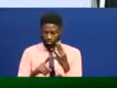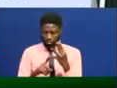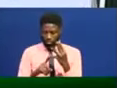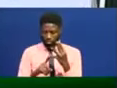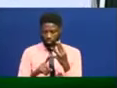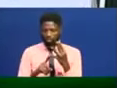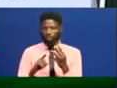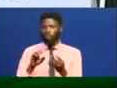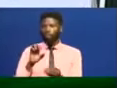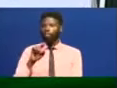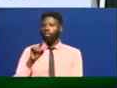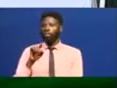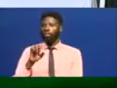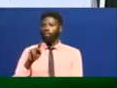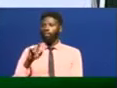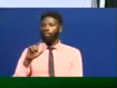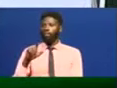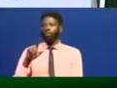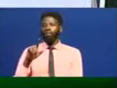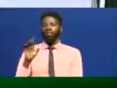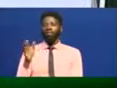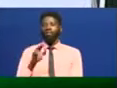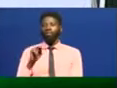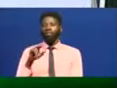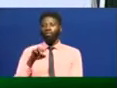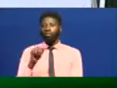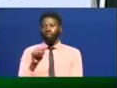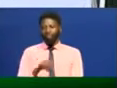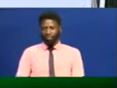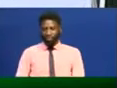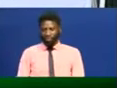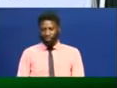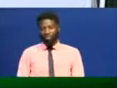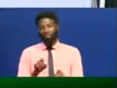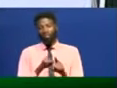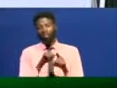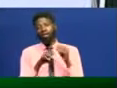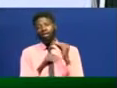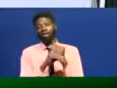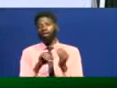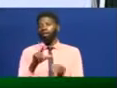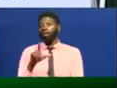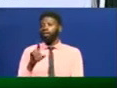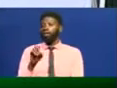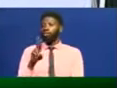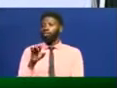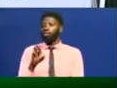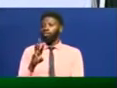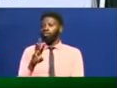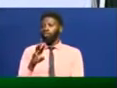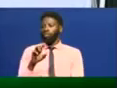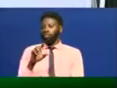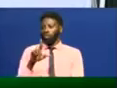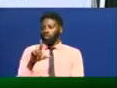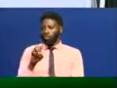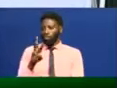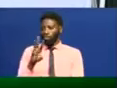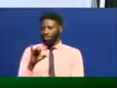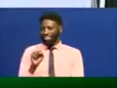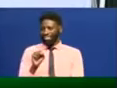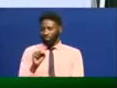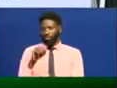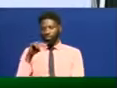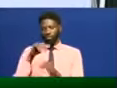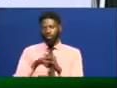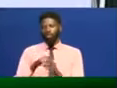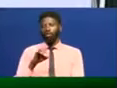and Ezekiel Ngua. In addition to Louis Ingavi in Orlando, you